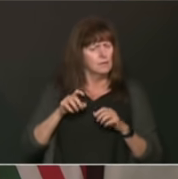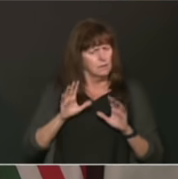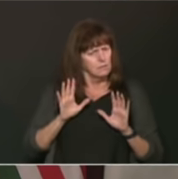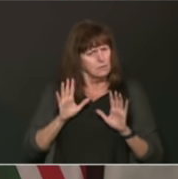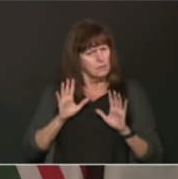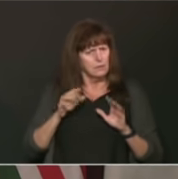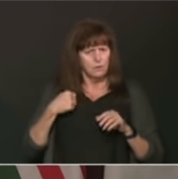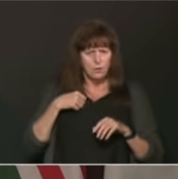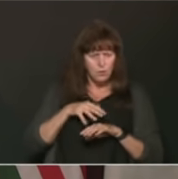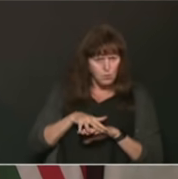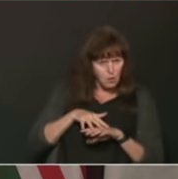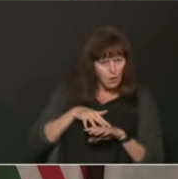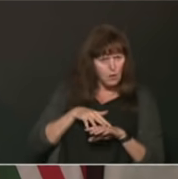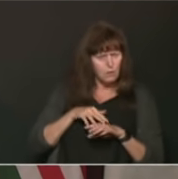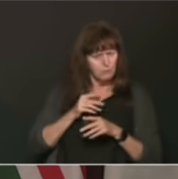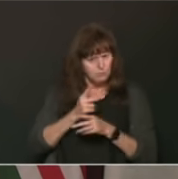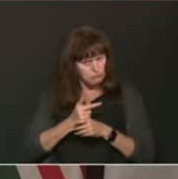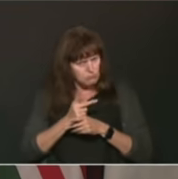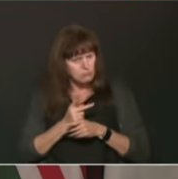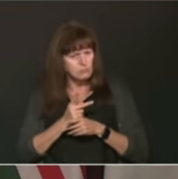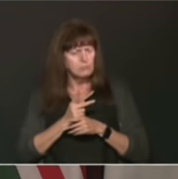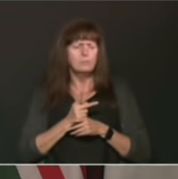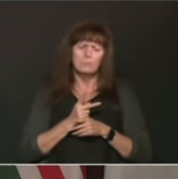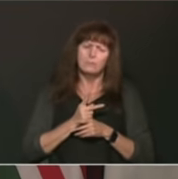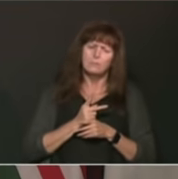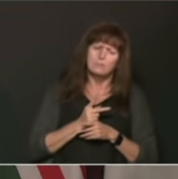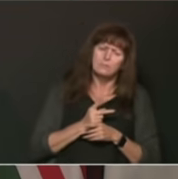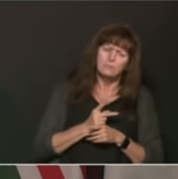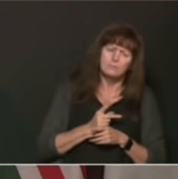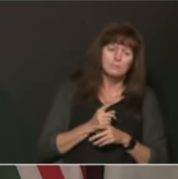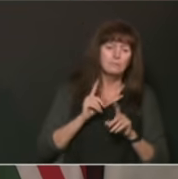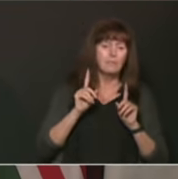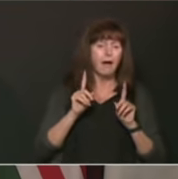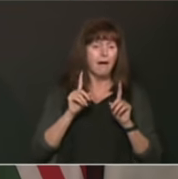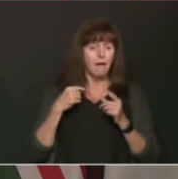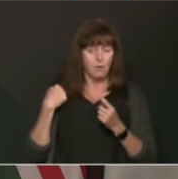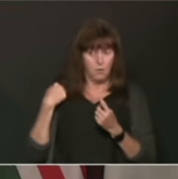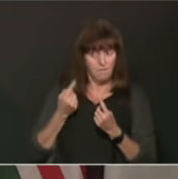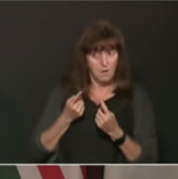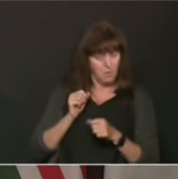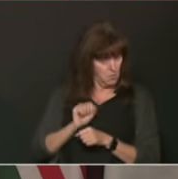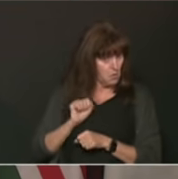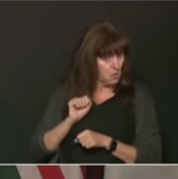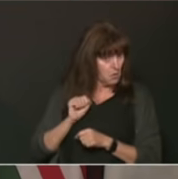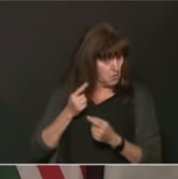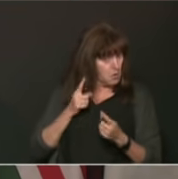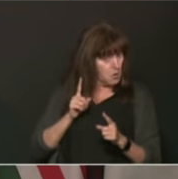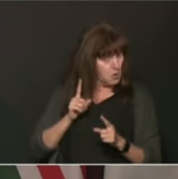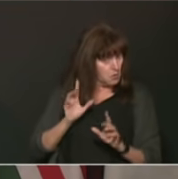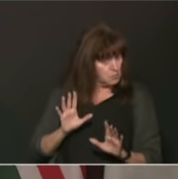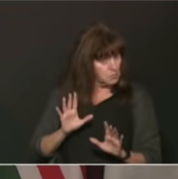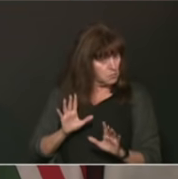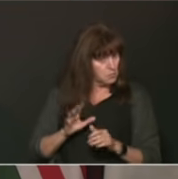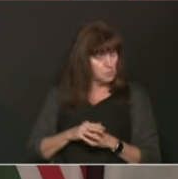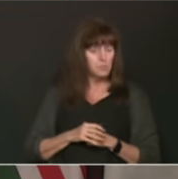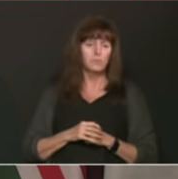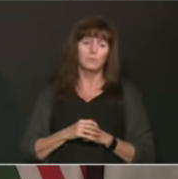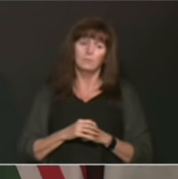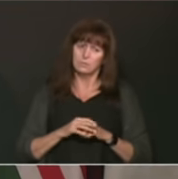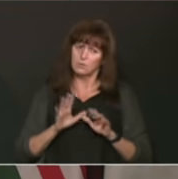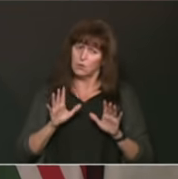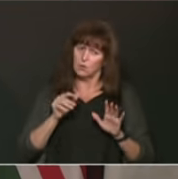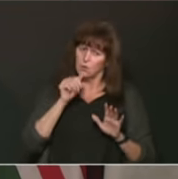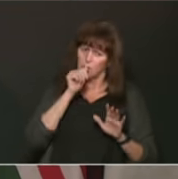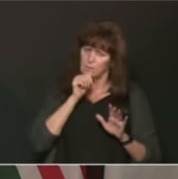but it has worked for us, and we only want to move in one direction. So please bear with us as